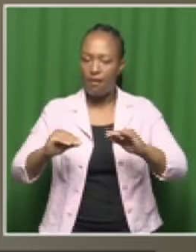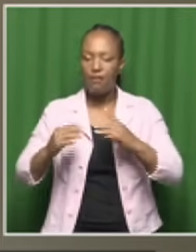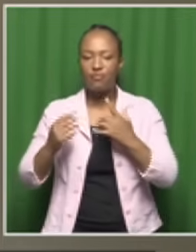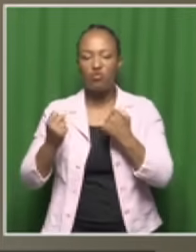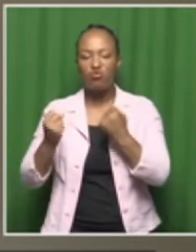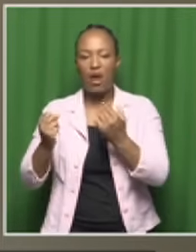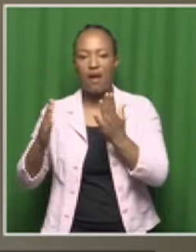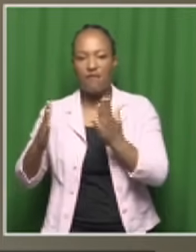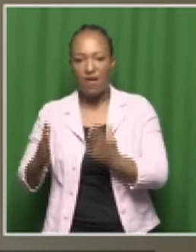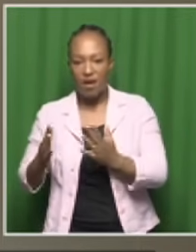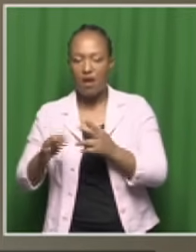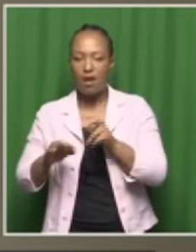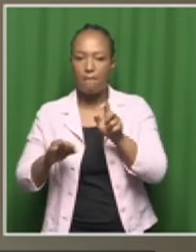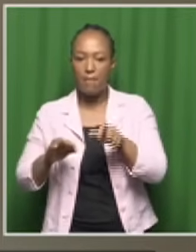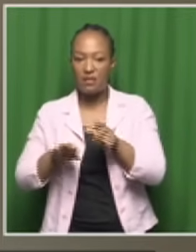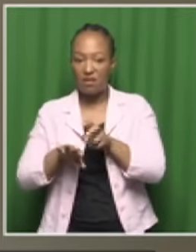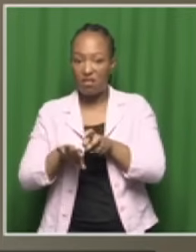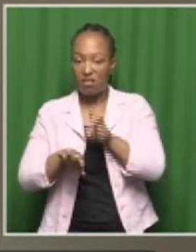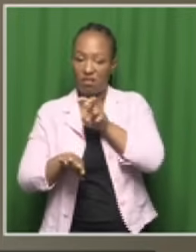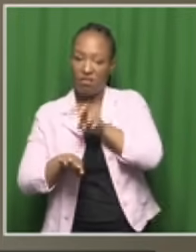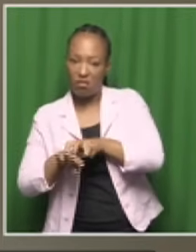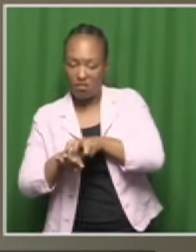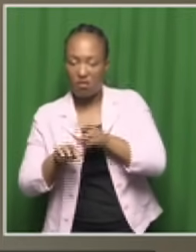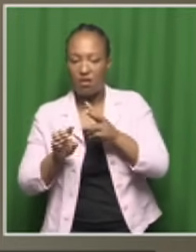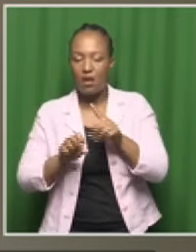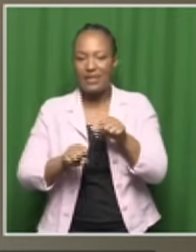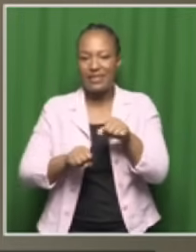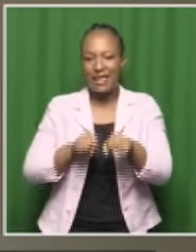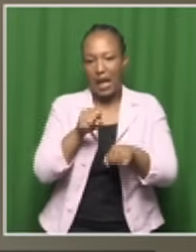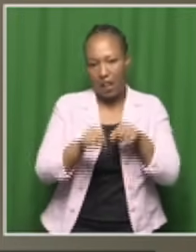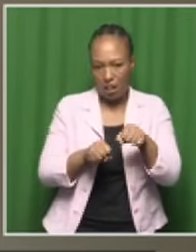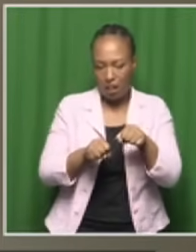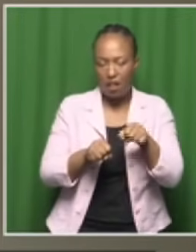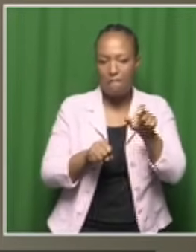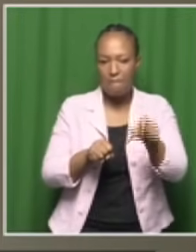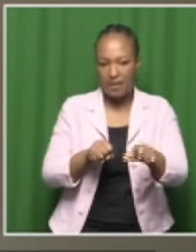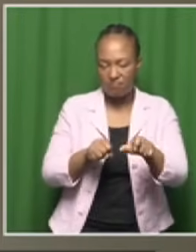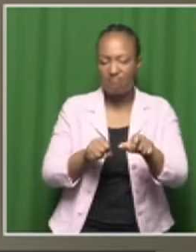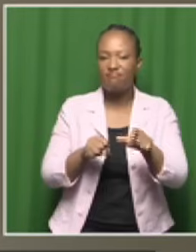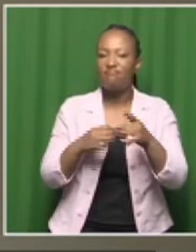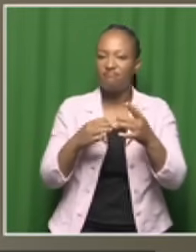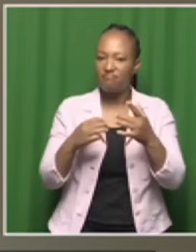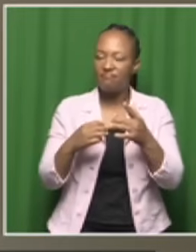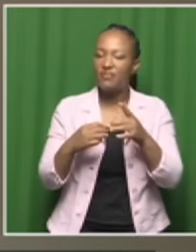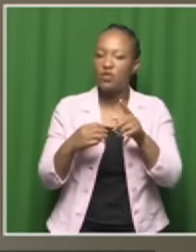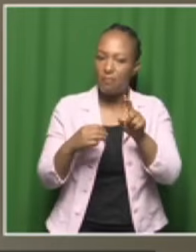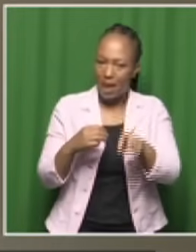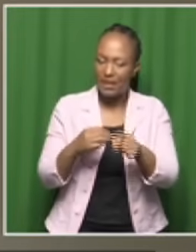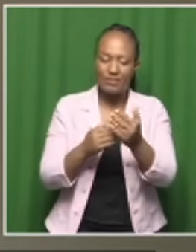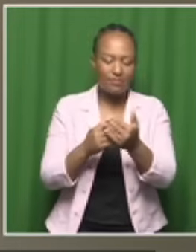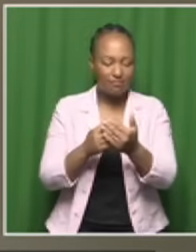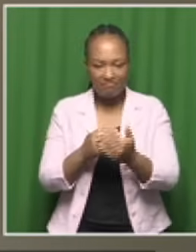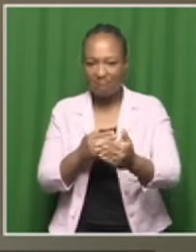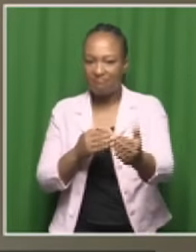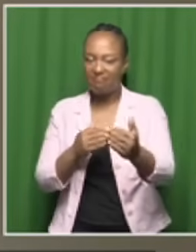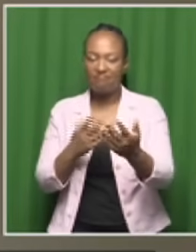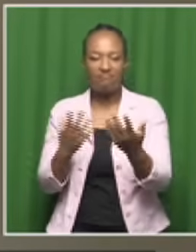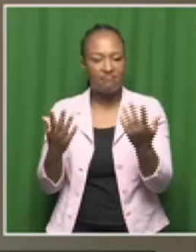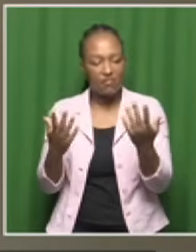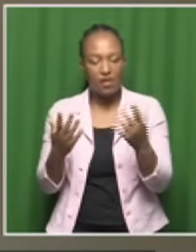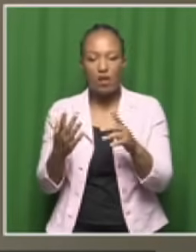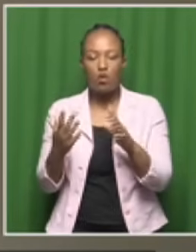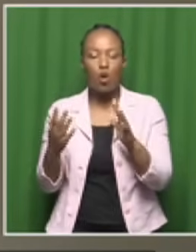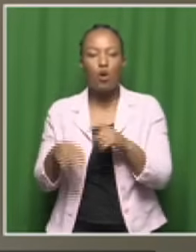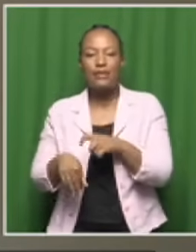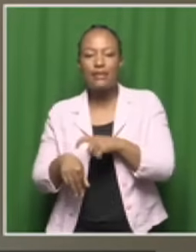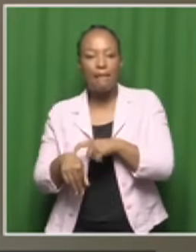everybody's responsibility. It's not just a reminder that we need to give you around the festive season, a reminder that we need to